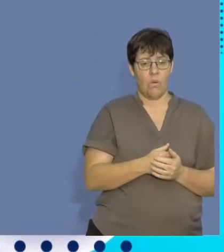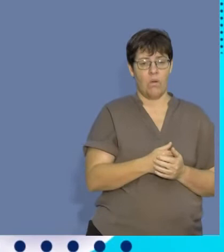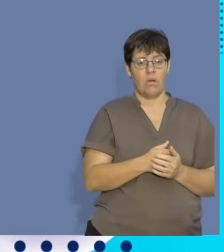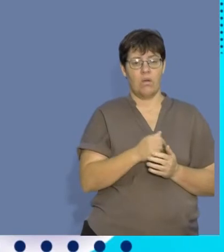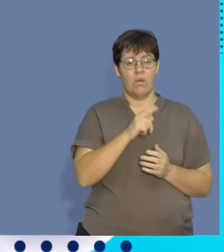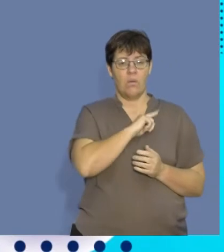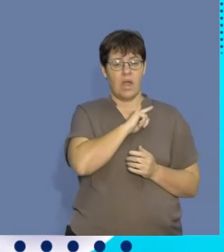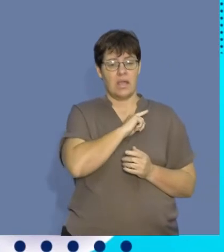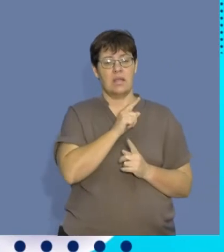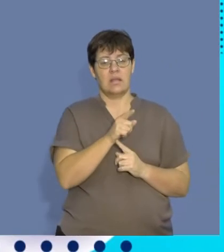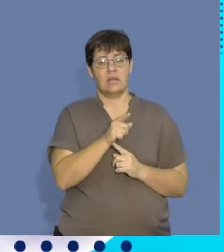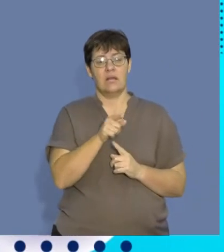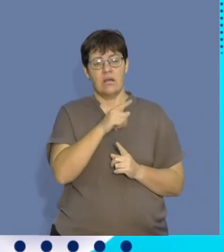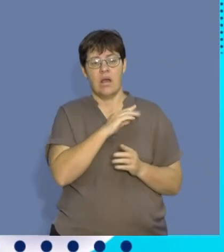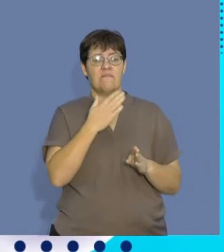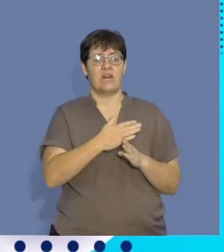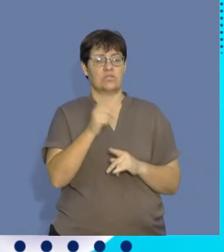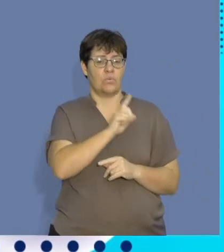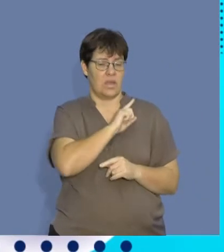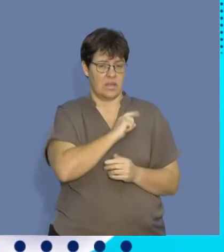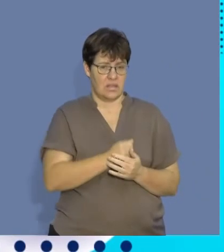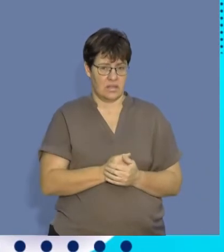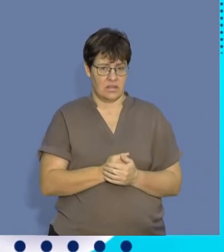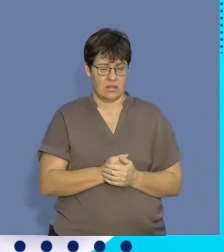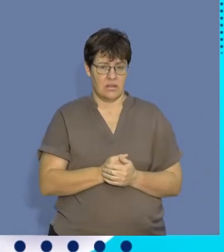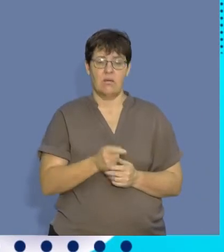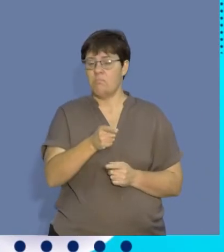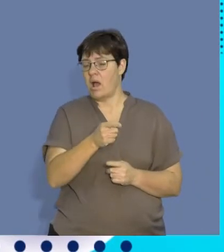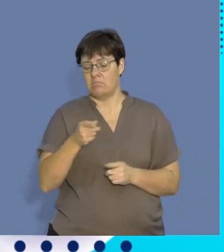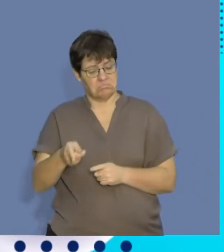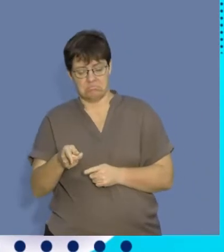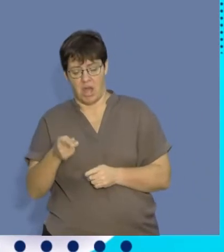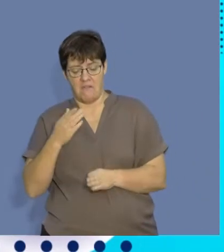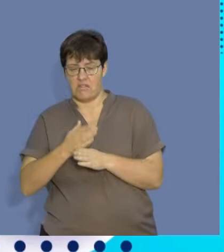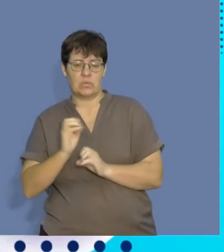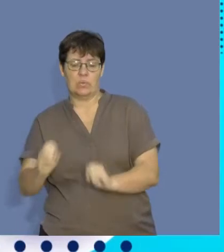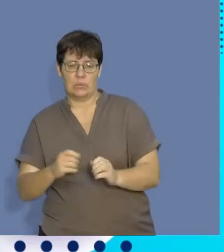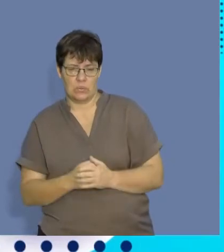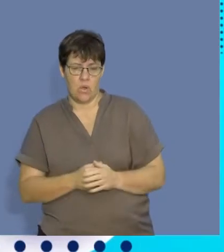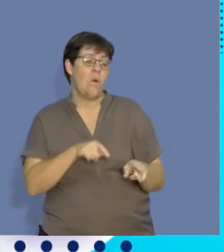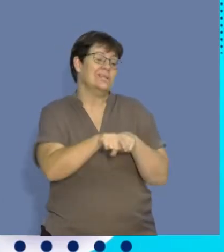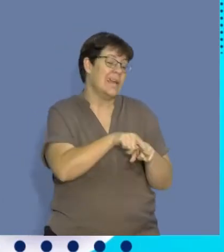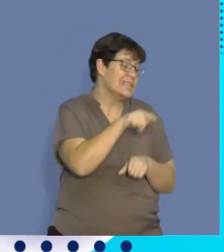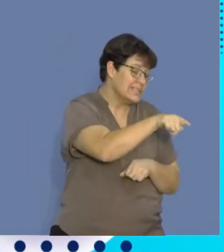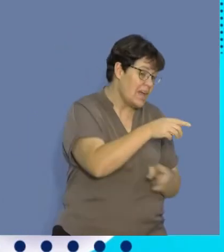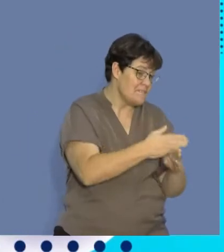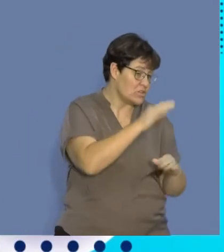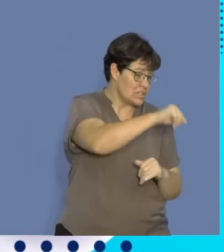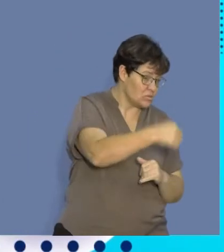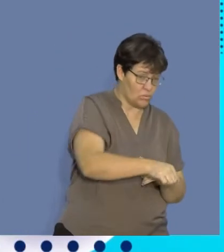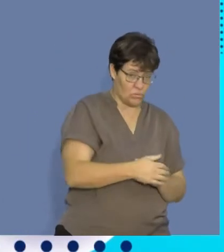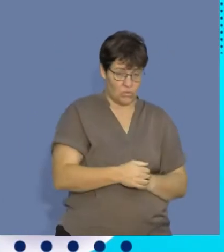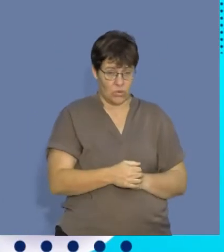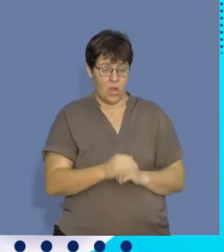times we are going to ask you, why is this a function, right? Or why is this not a function? Or test whether this